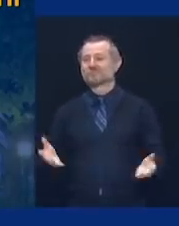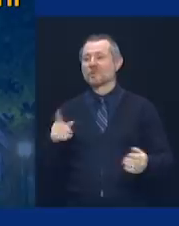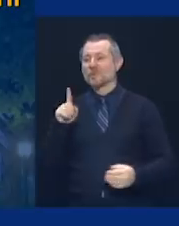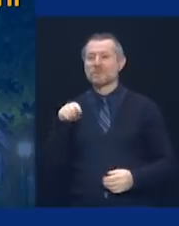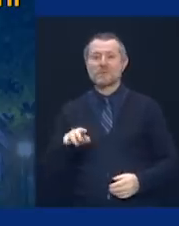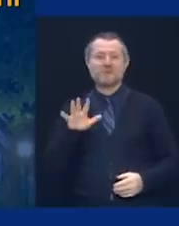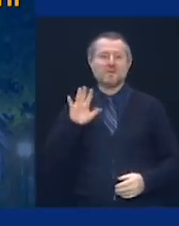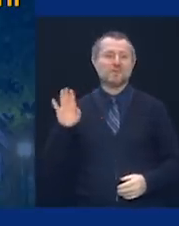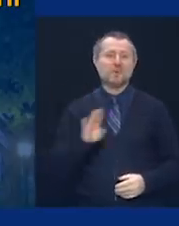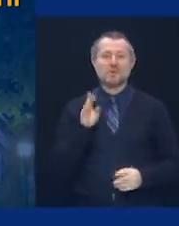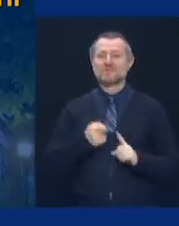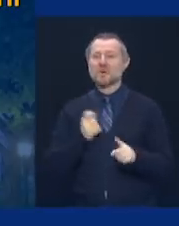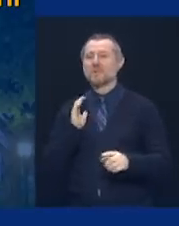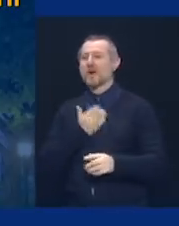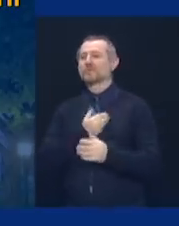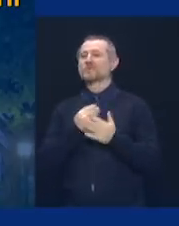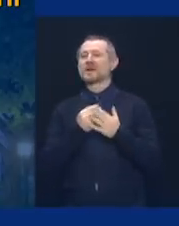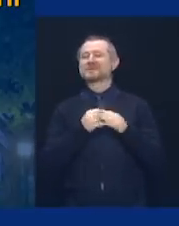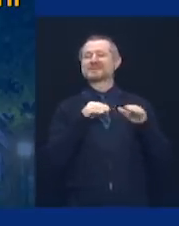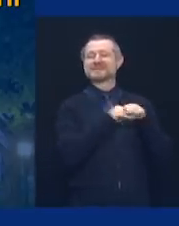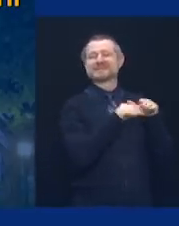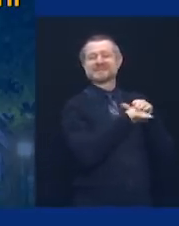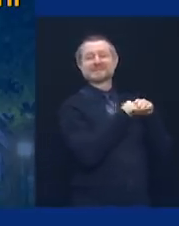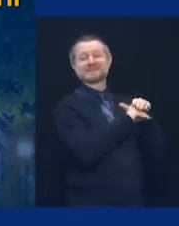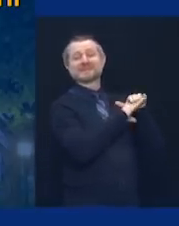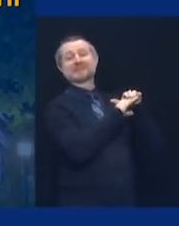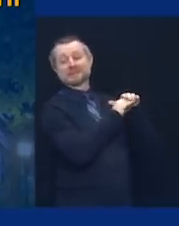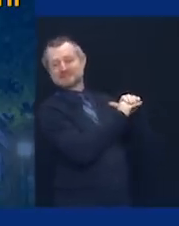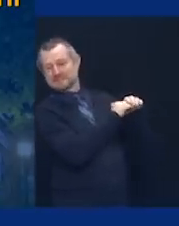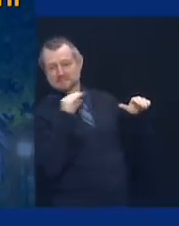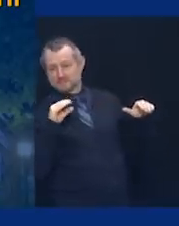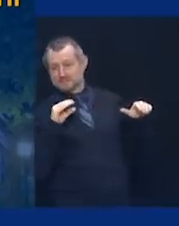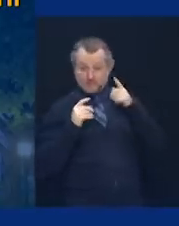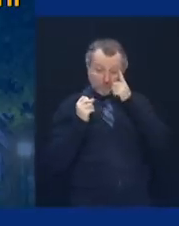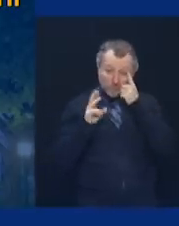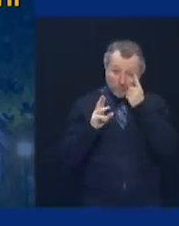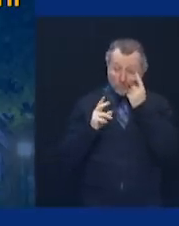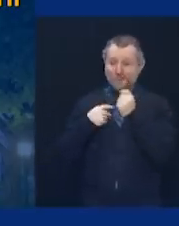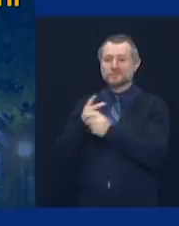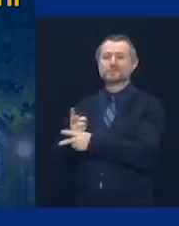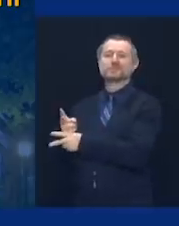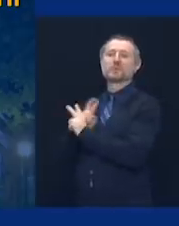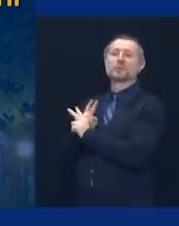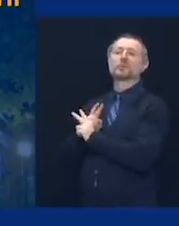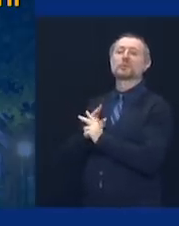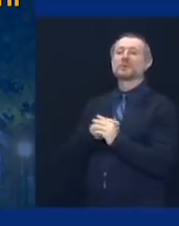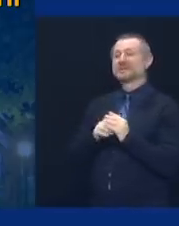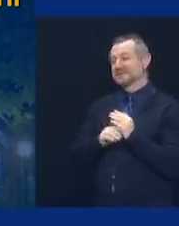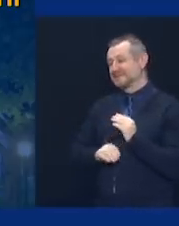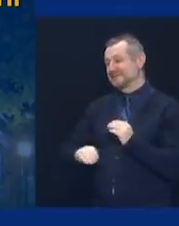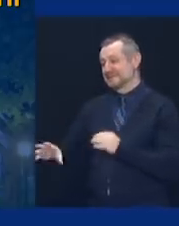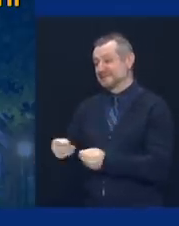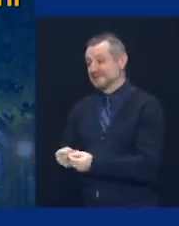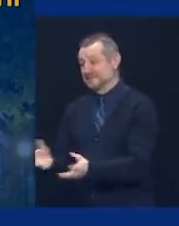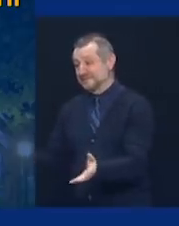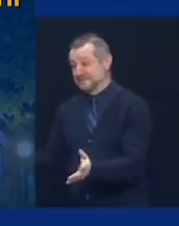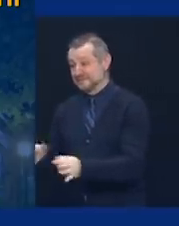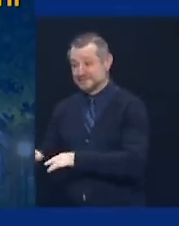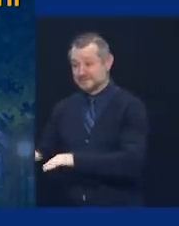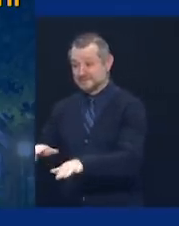reserves or from borrowing to make up for whatever you would get with a tax